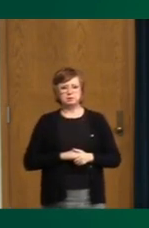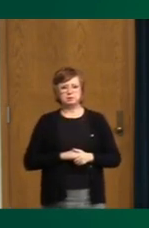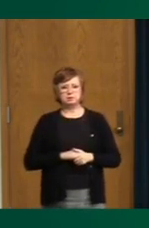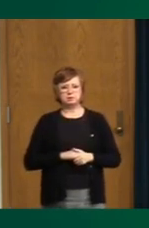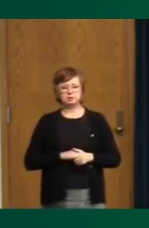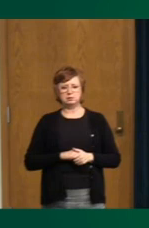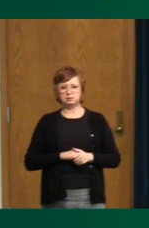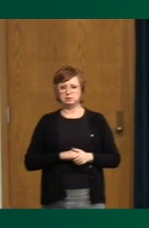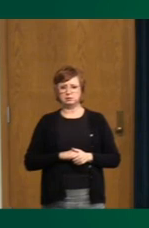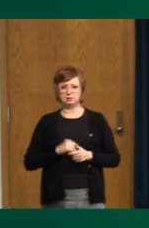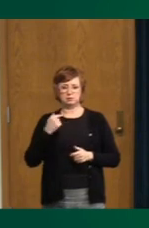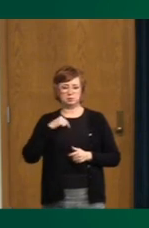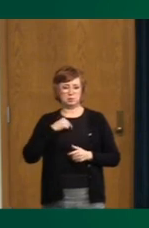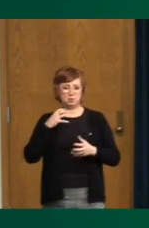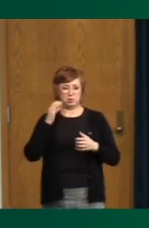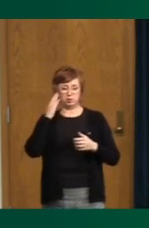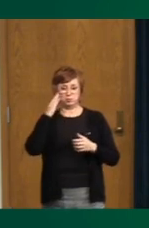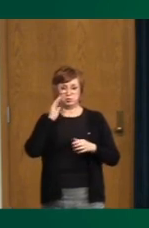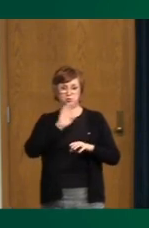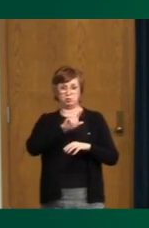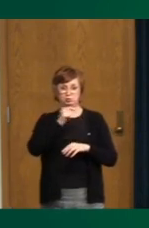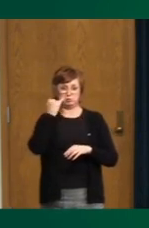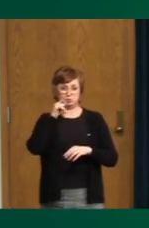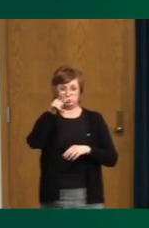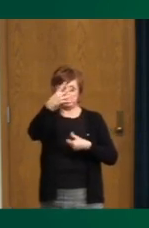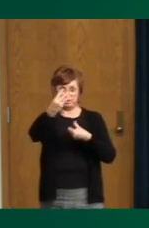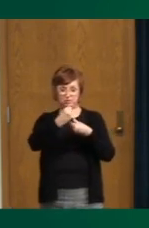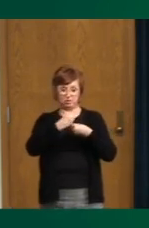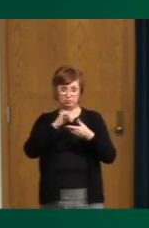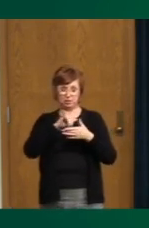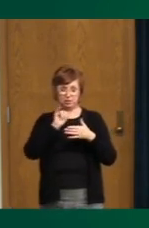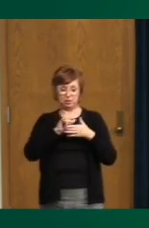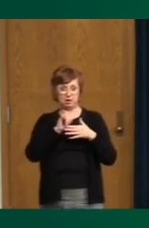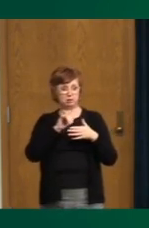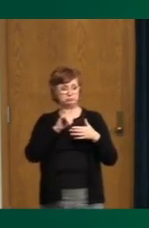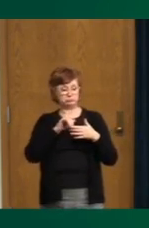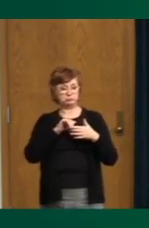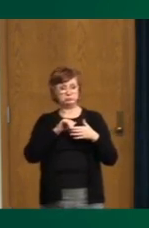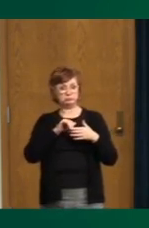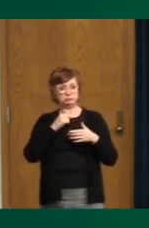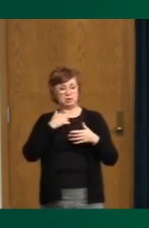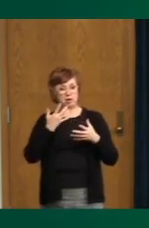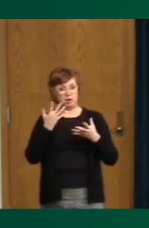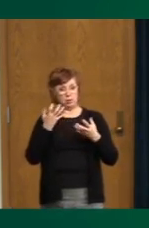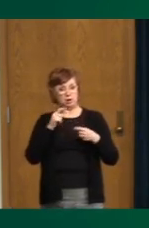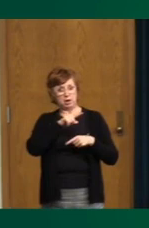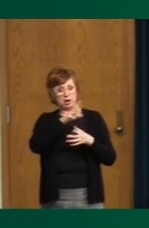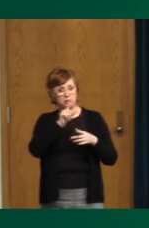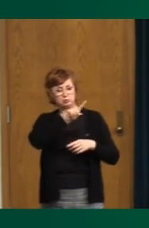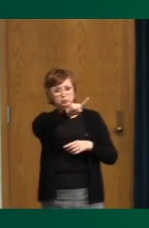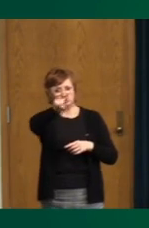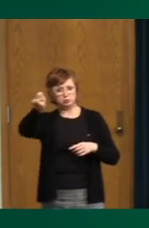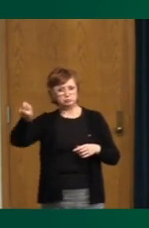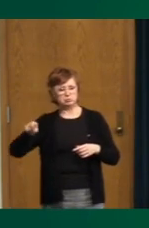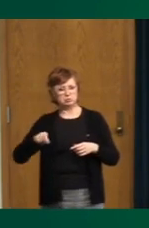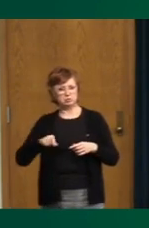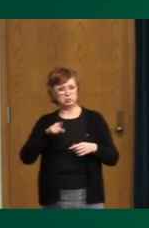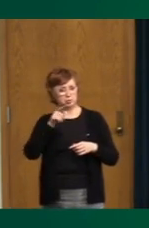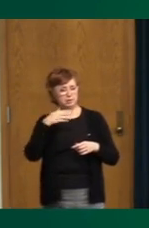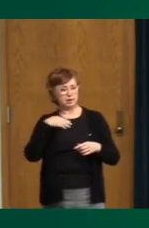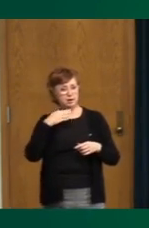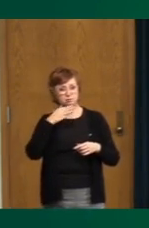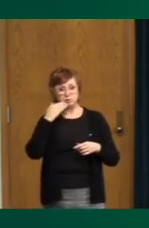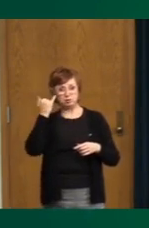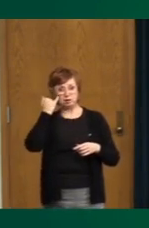you're involved in those industries or those community activities, think about some suggestions